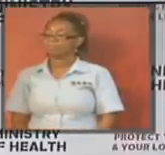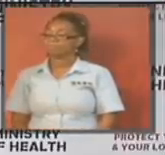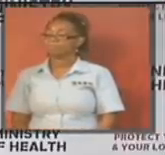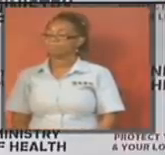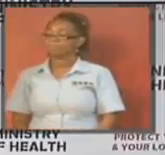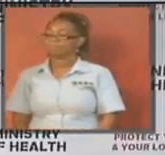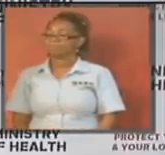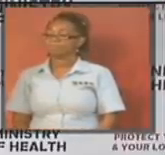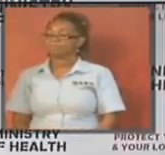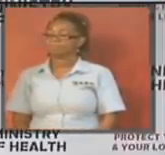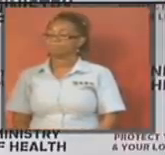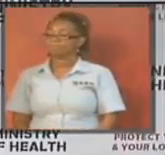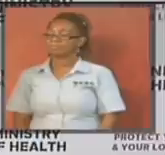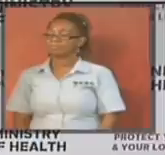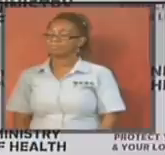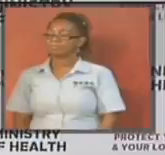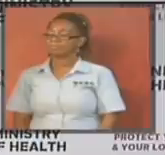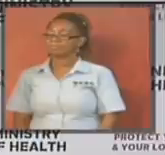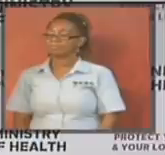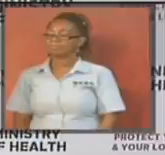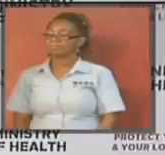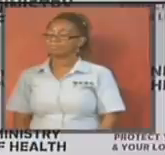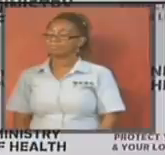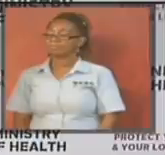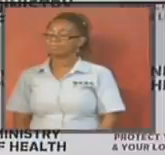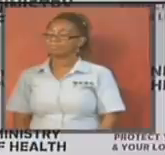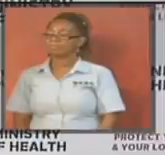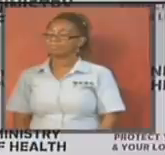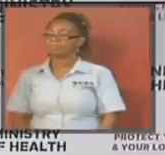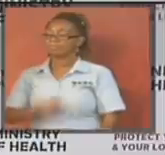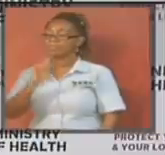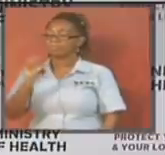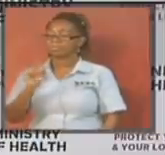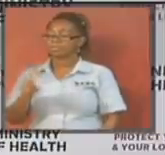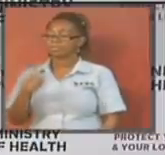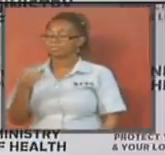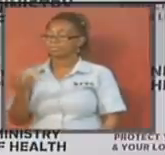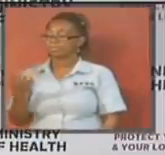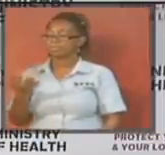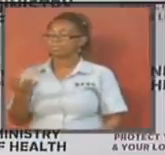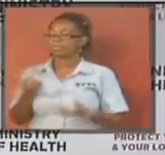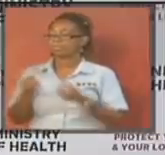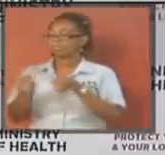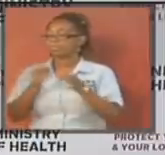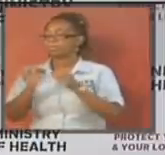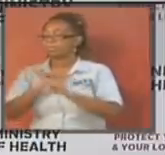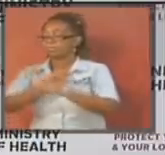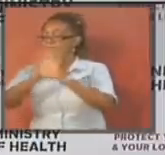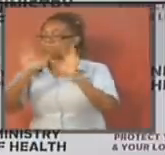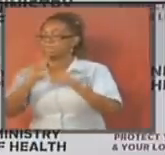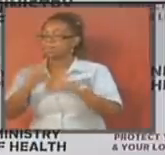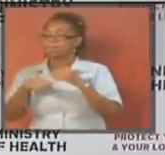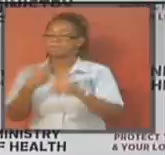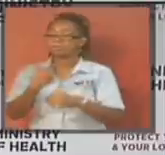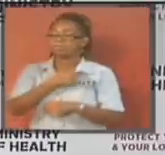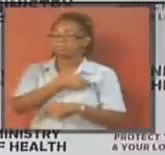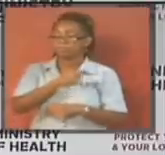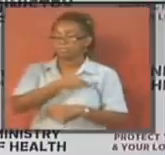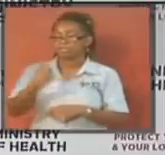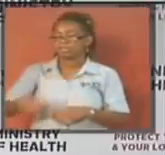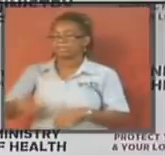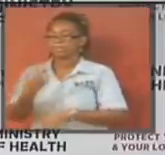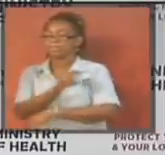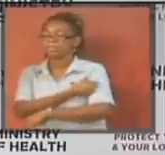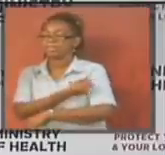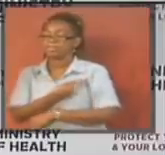in this morning is seeking to get some clarity with the Sinopharm vaccine. We are being told